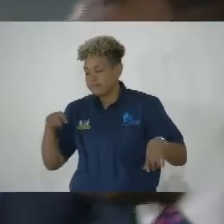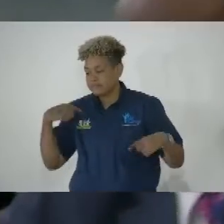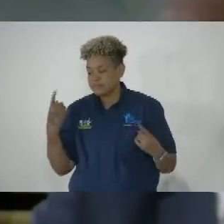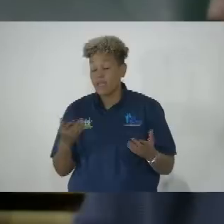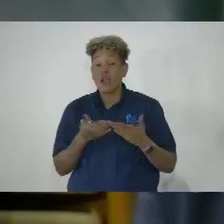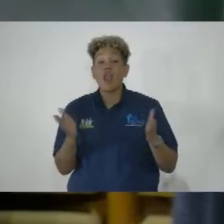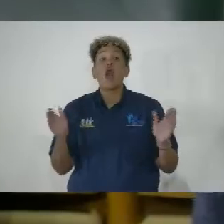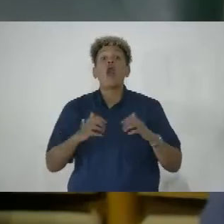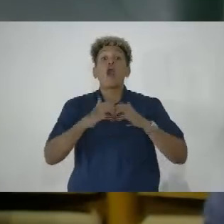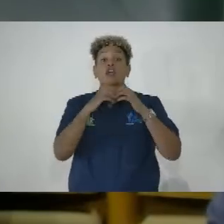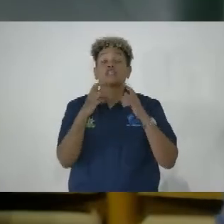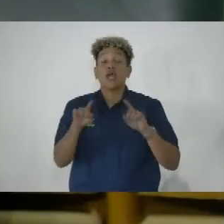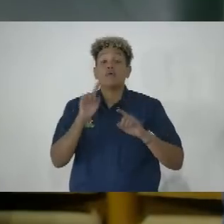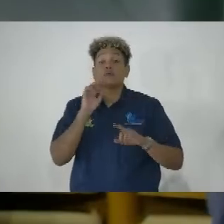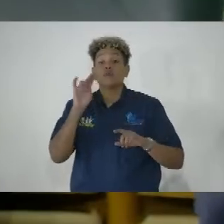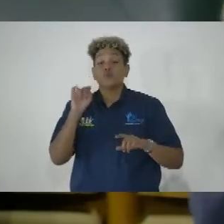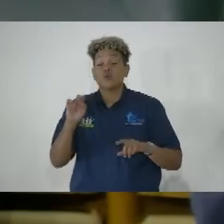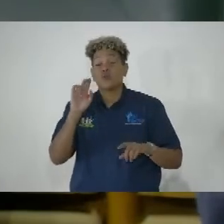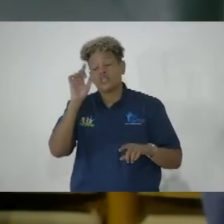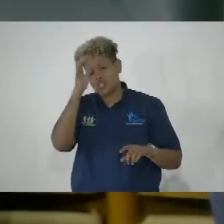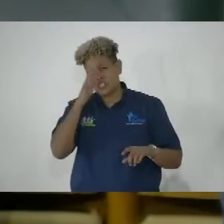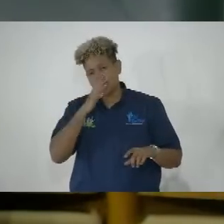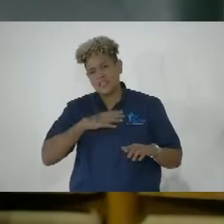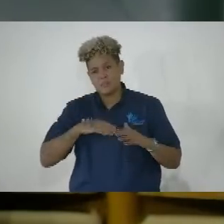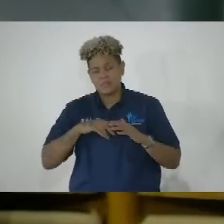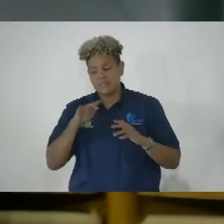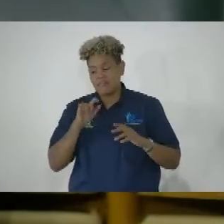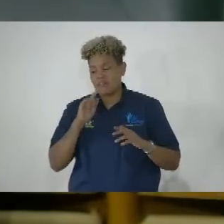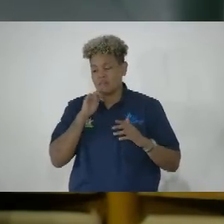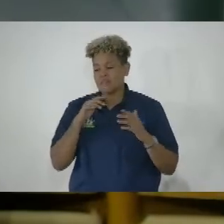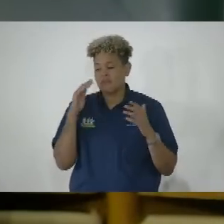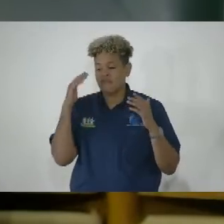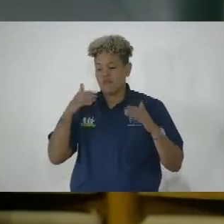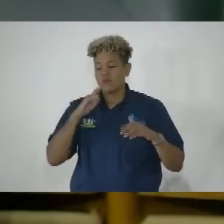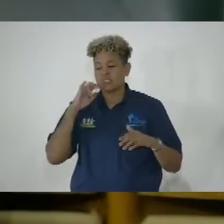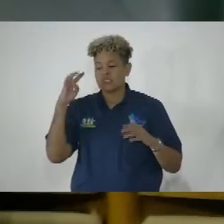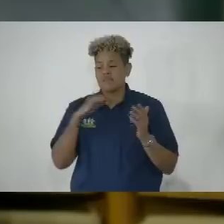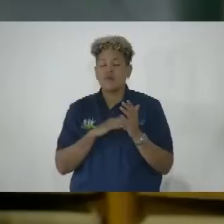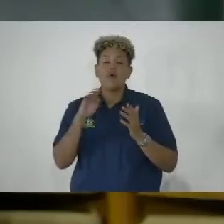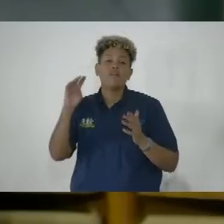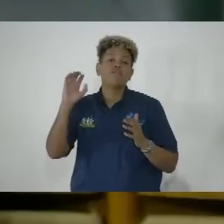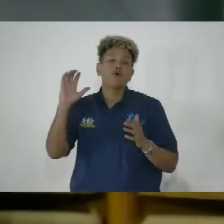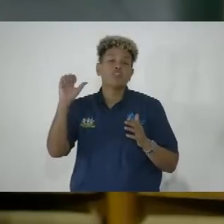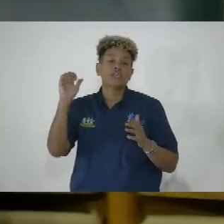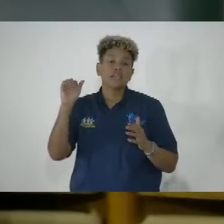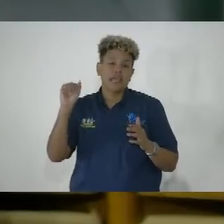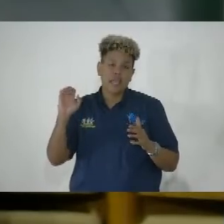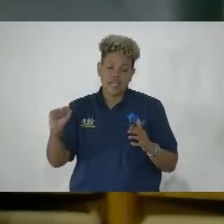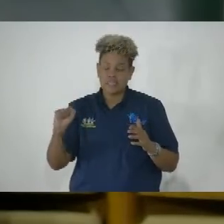launch, the unit has dealt with more than 7,400 cases,